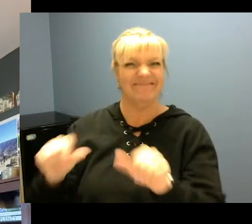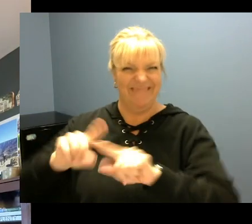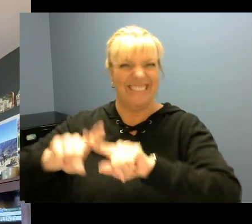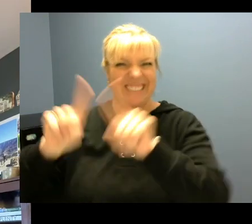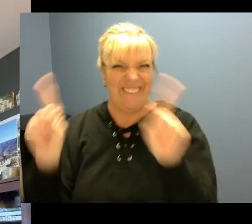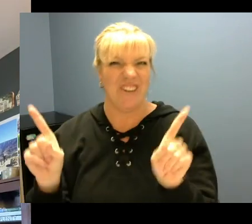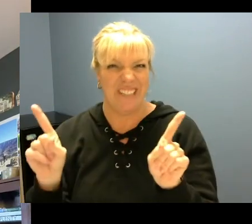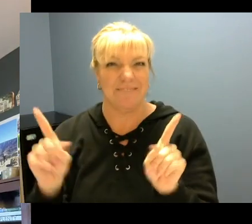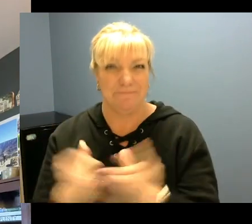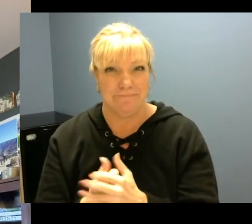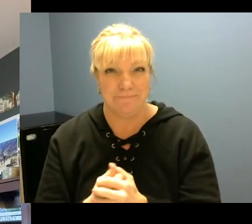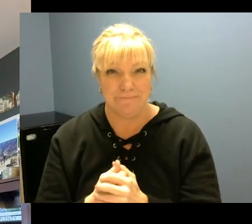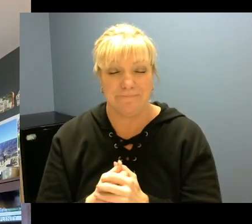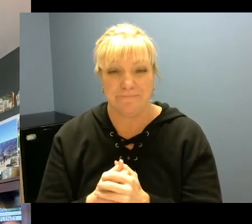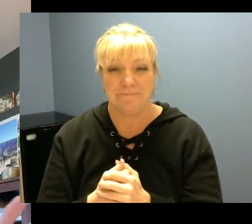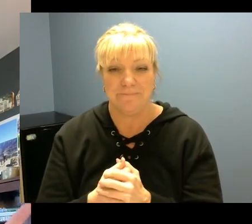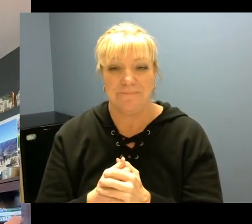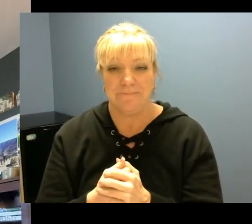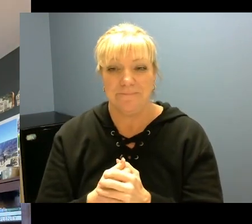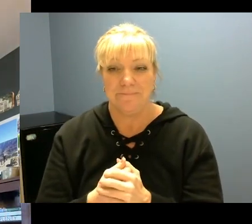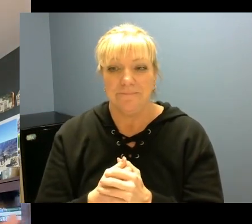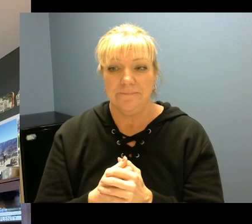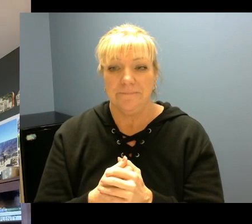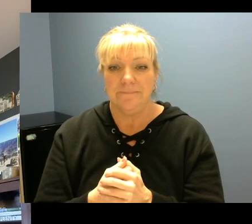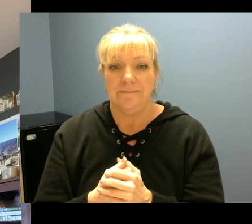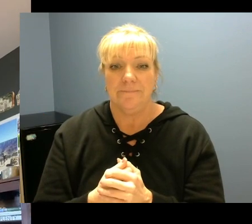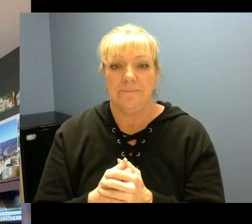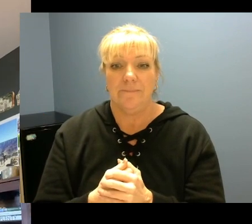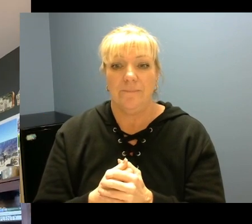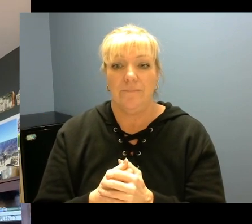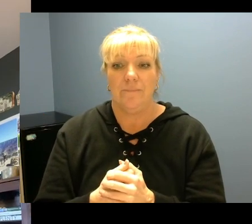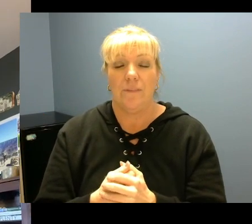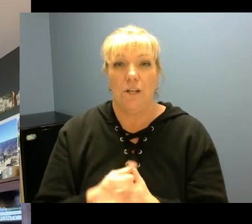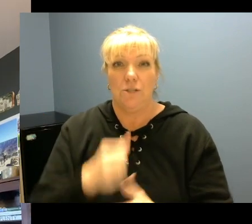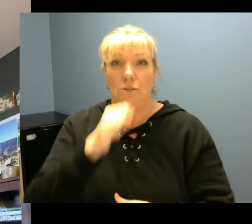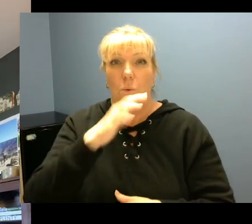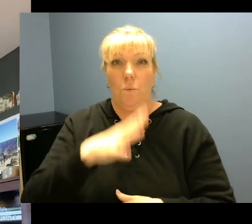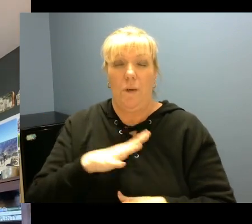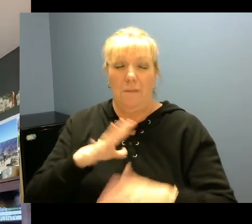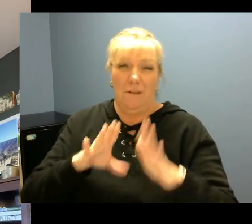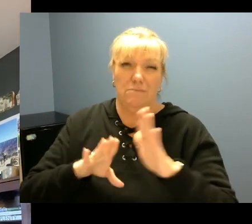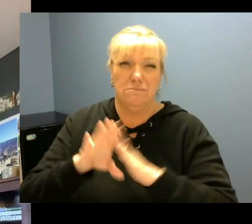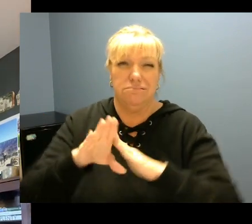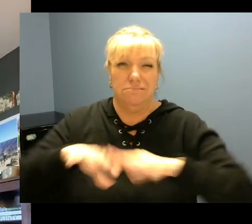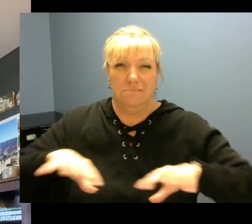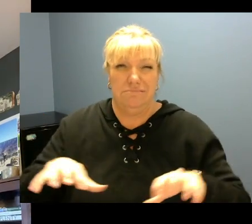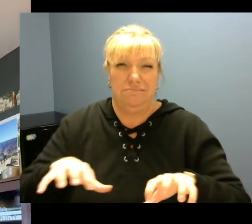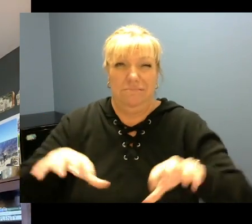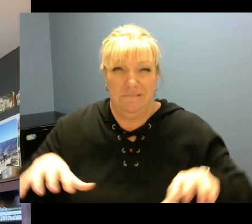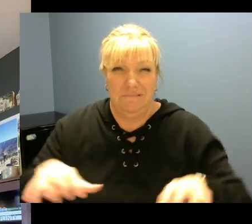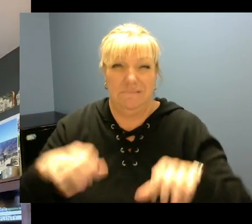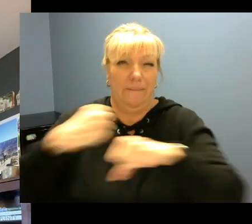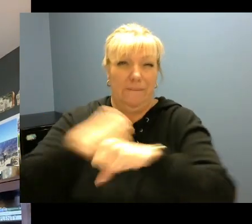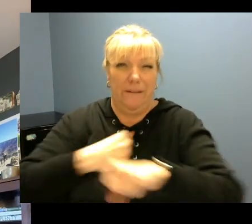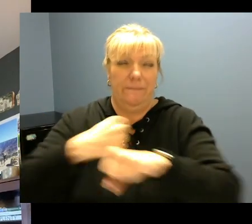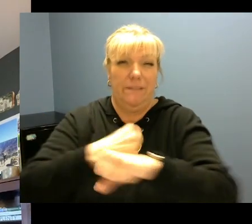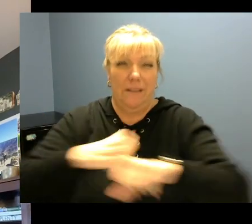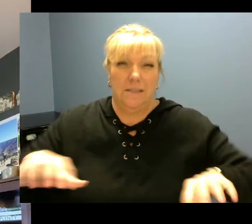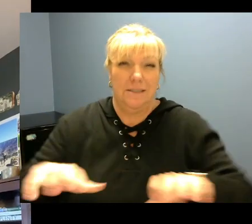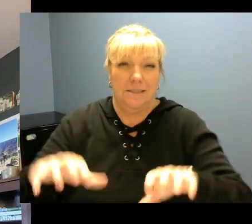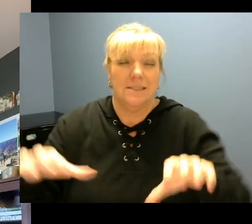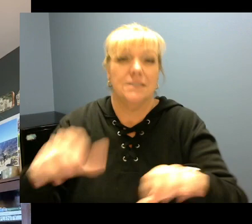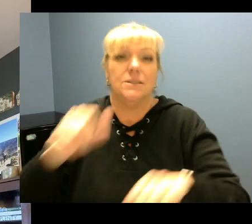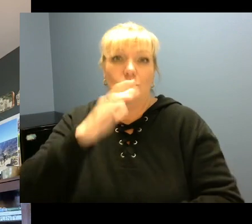And then we're going to see, after all this activism is going to culminate in women getting the right to